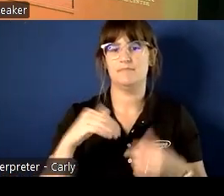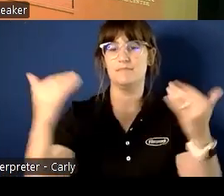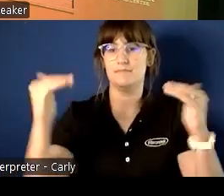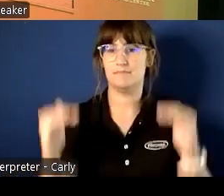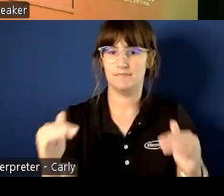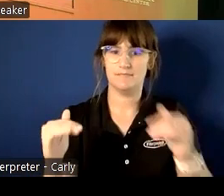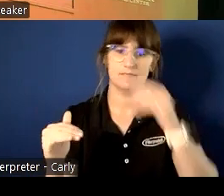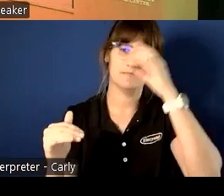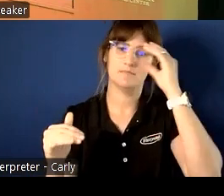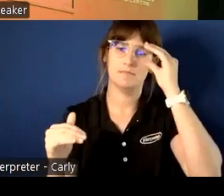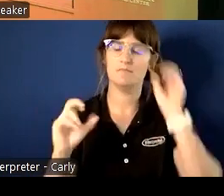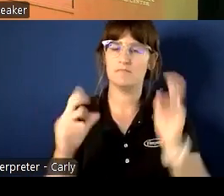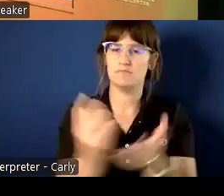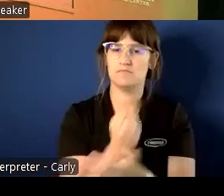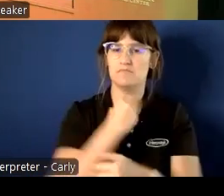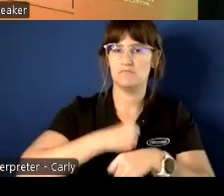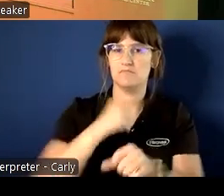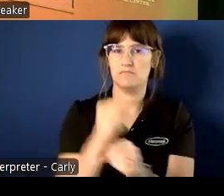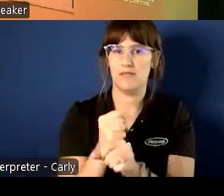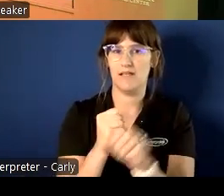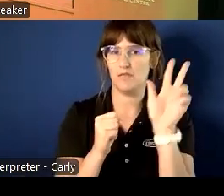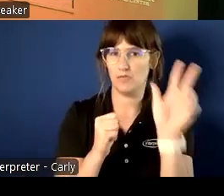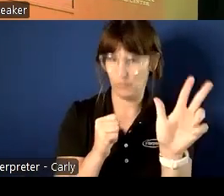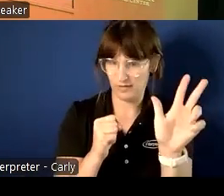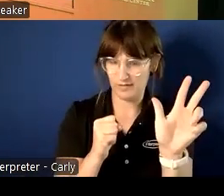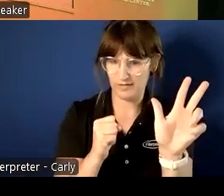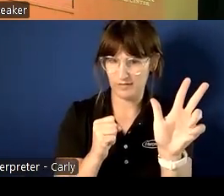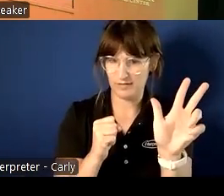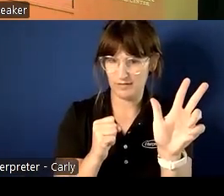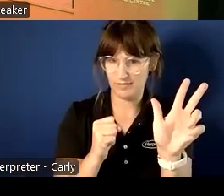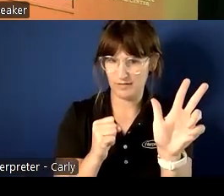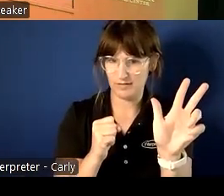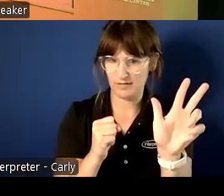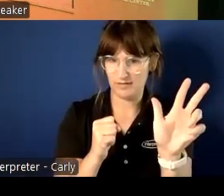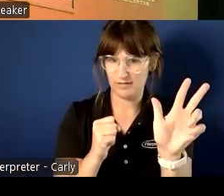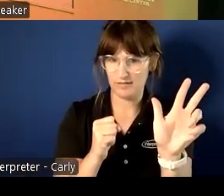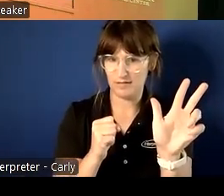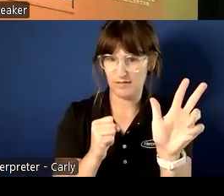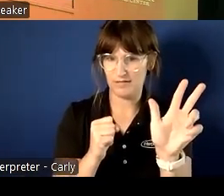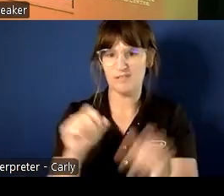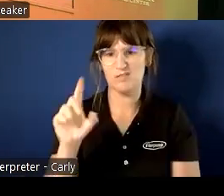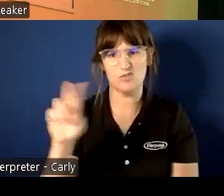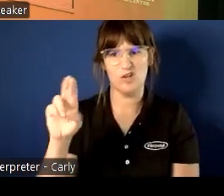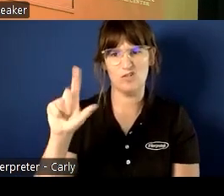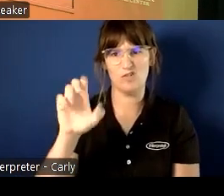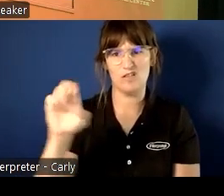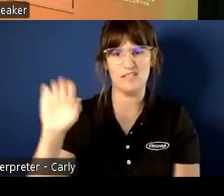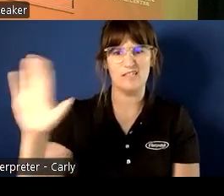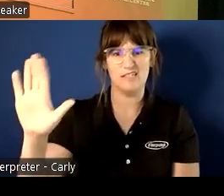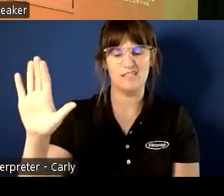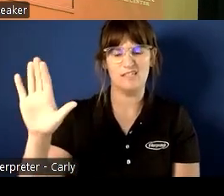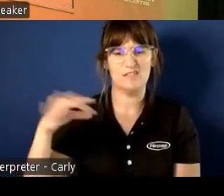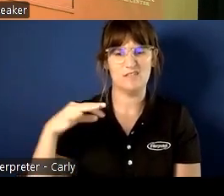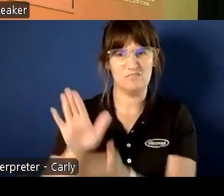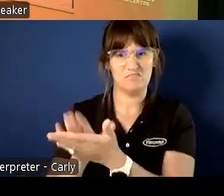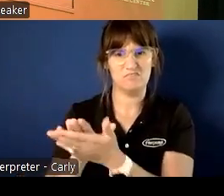create these three. This was, to Dr. Lee's credit, this was his suggestion. Let's create three mutually